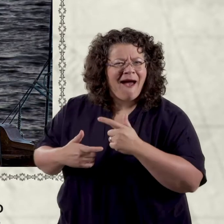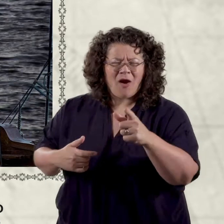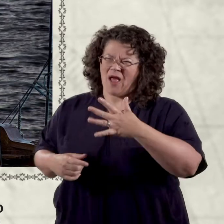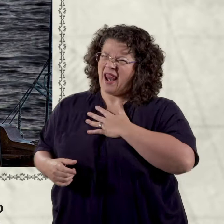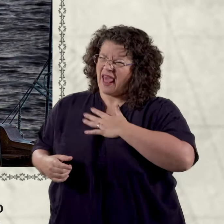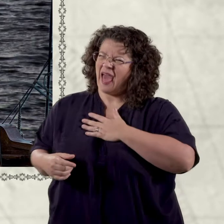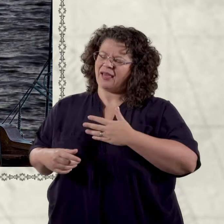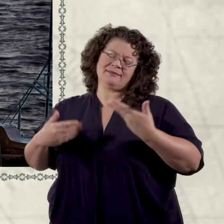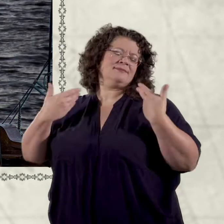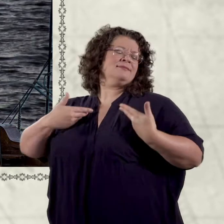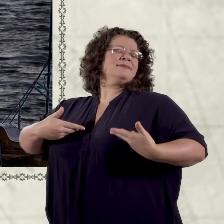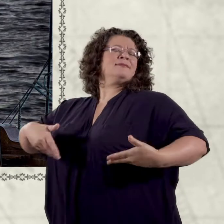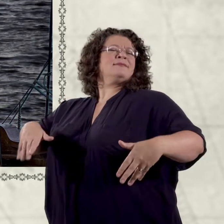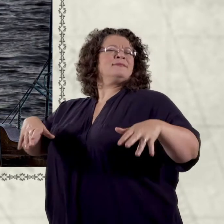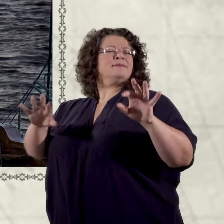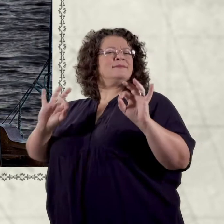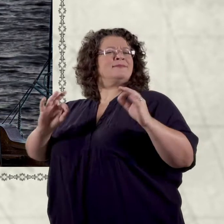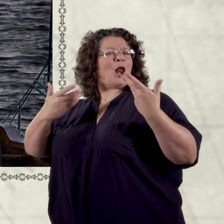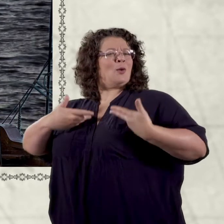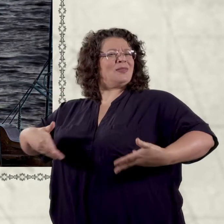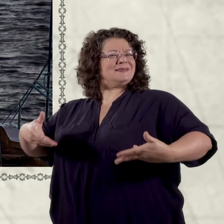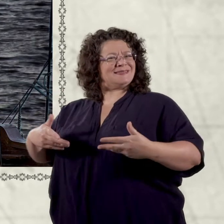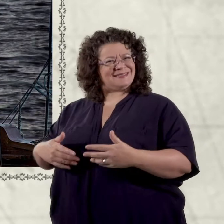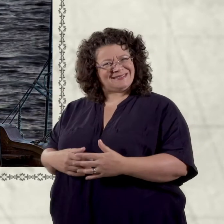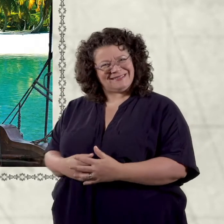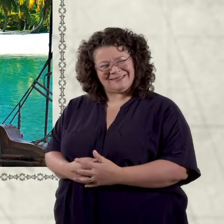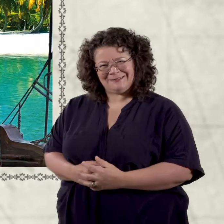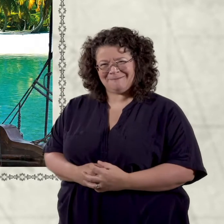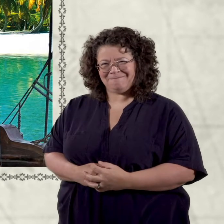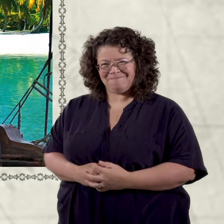know what? I really liked fine clothes.